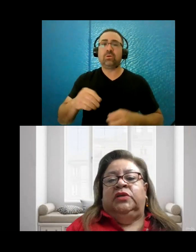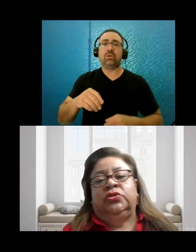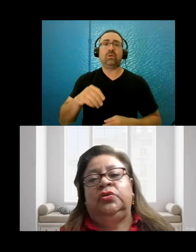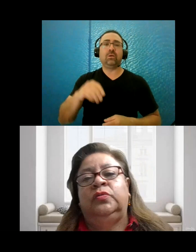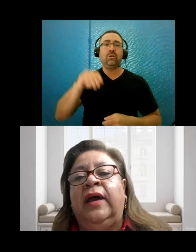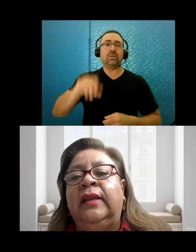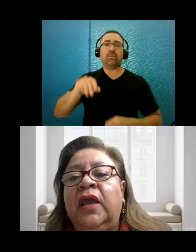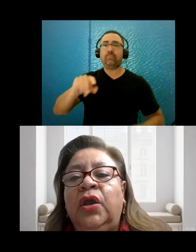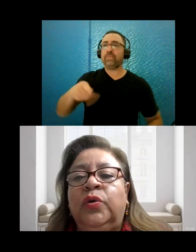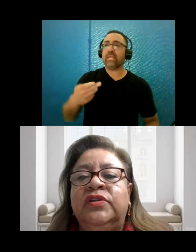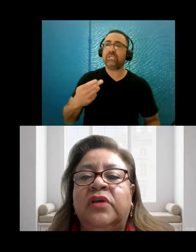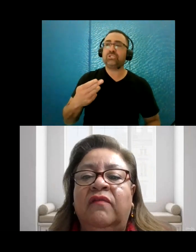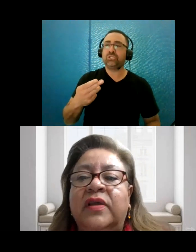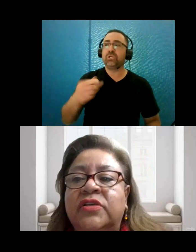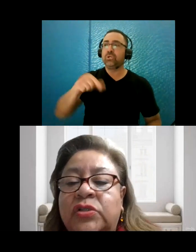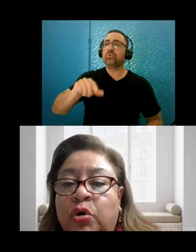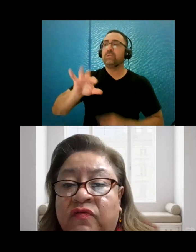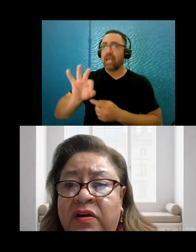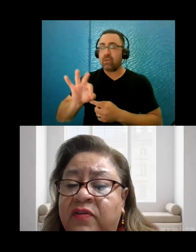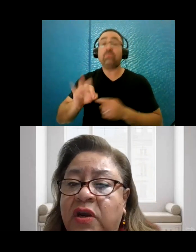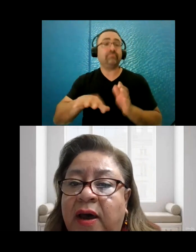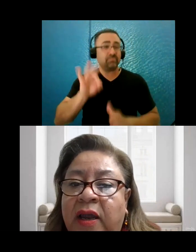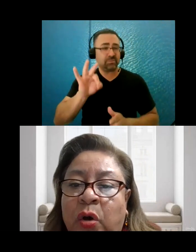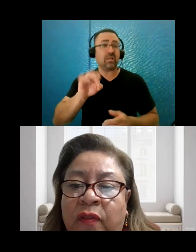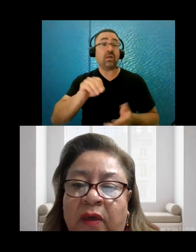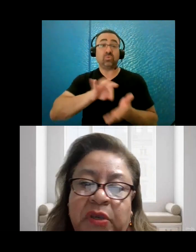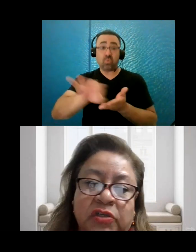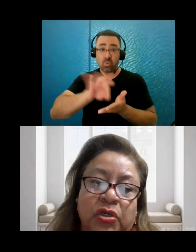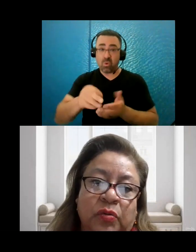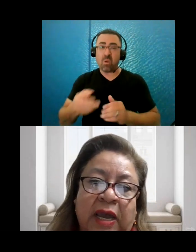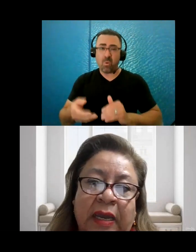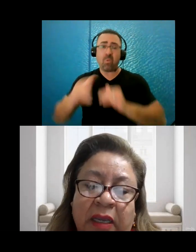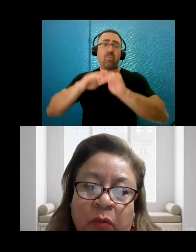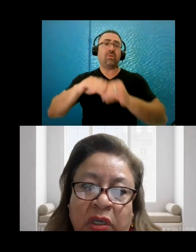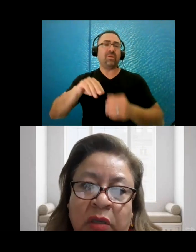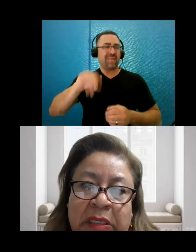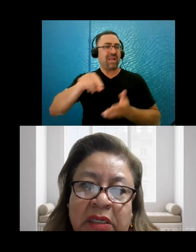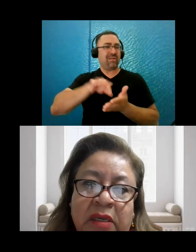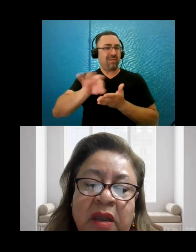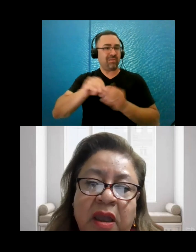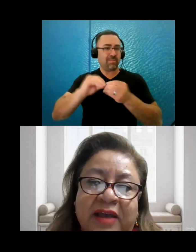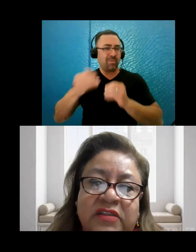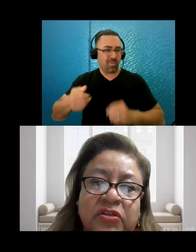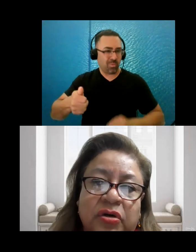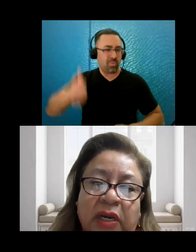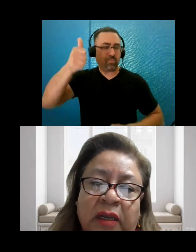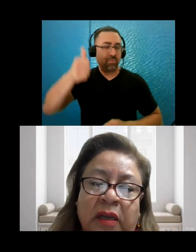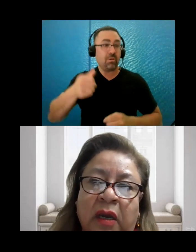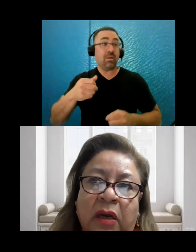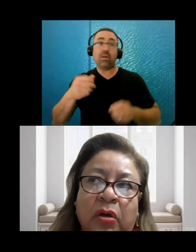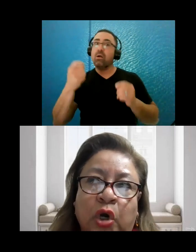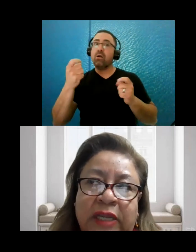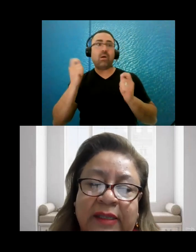is the PHQ-9. We discovered that she scored very, very high on the PHQ-9, and we immediately assist her